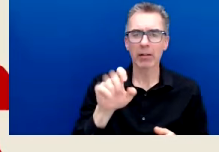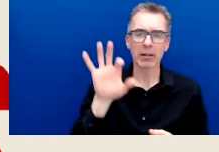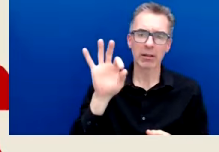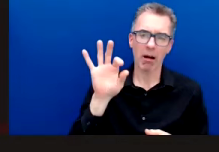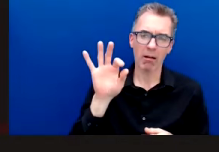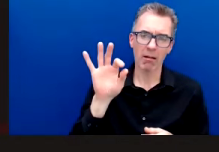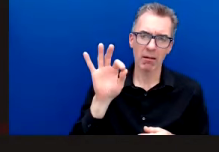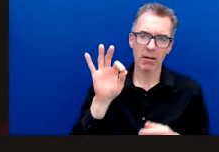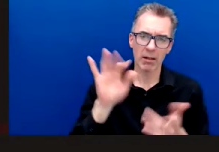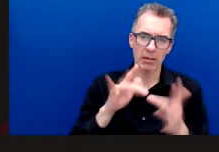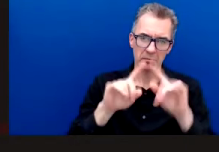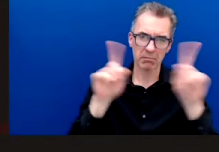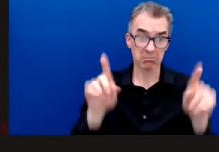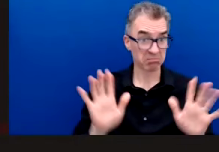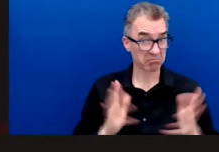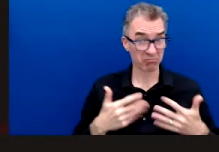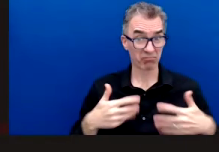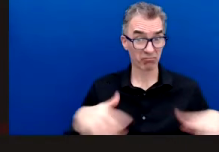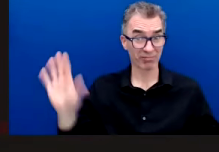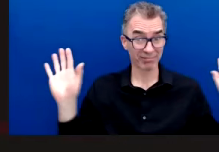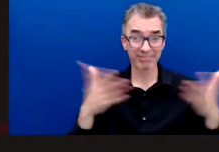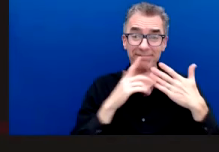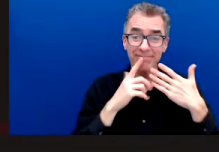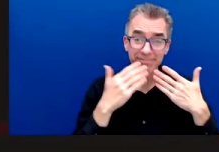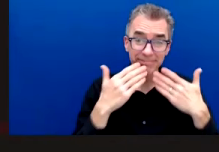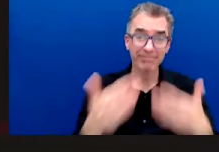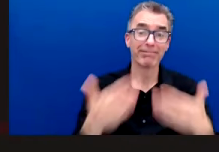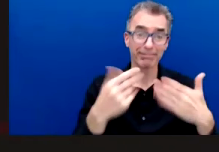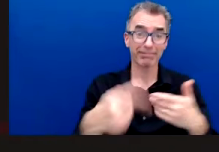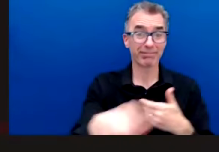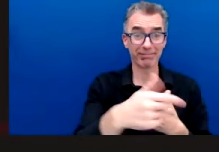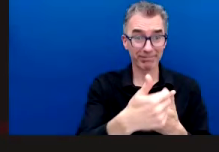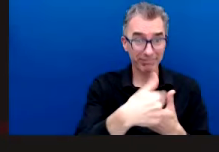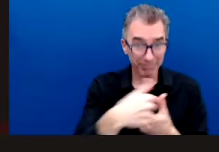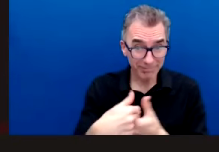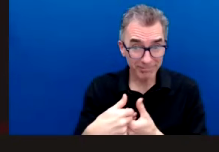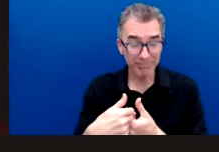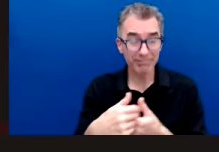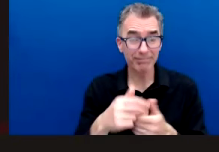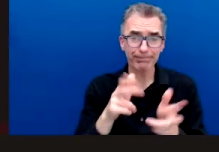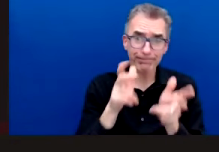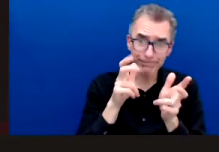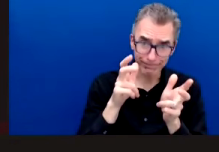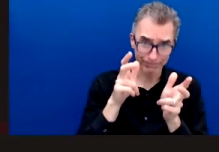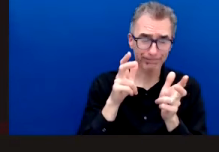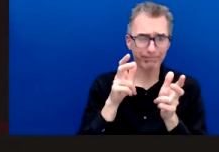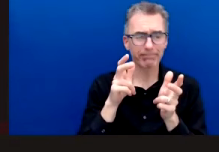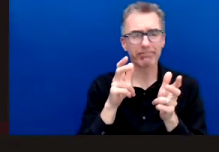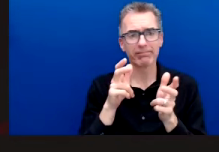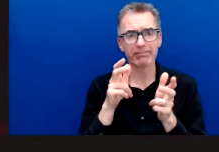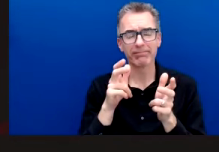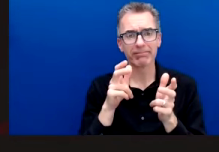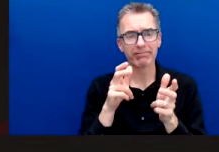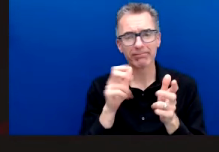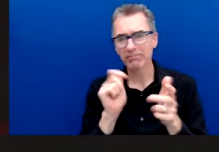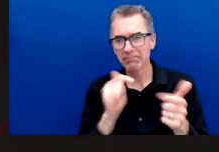think that is it. We want to thank you all for joining us and being engaging in our